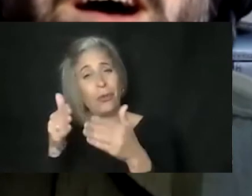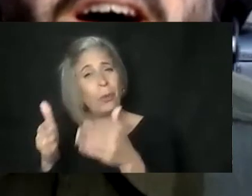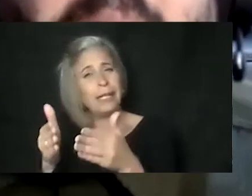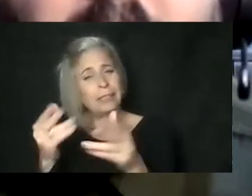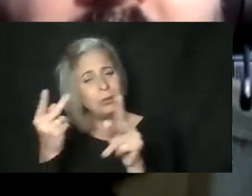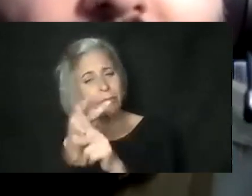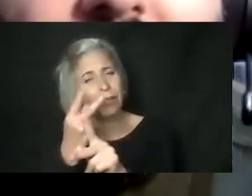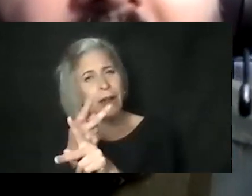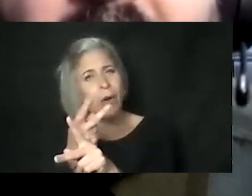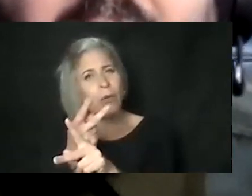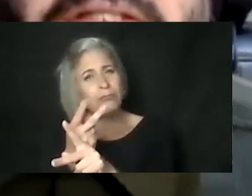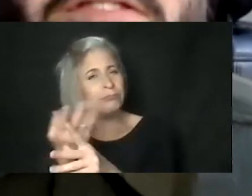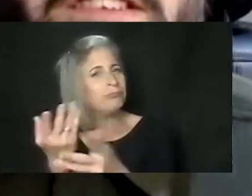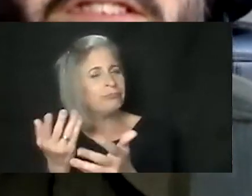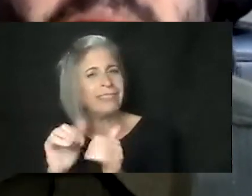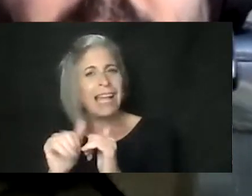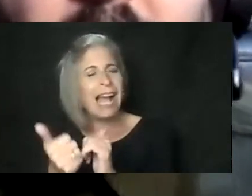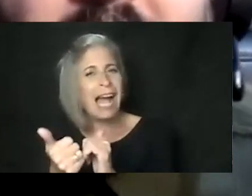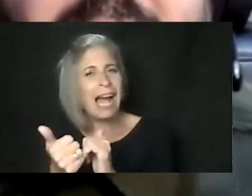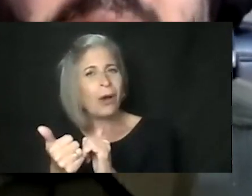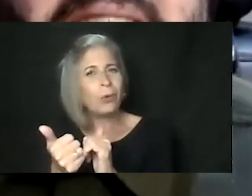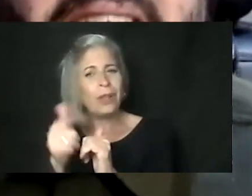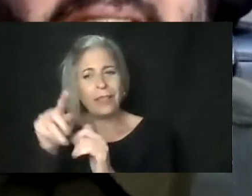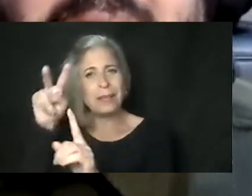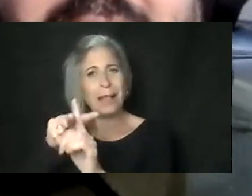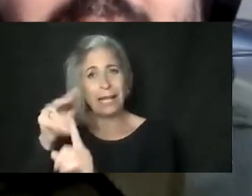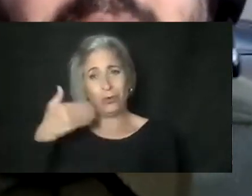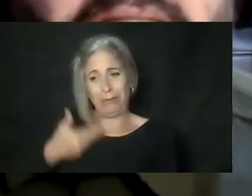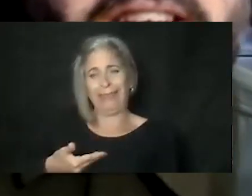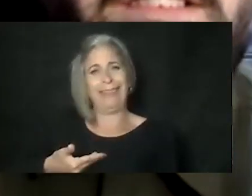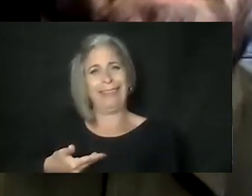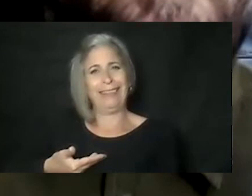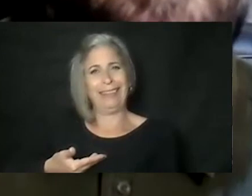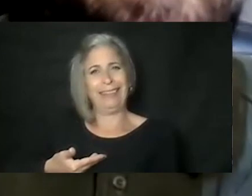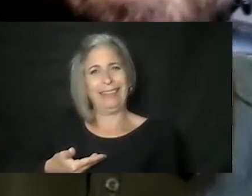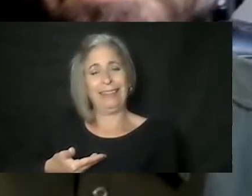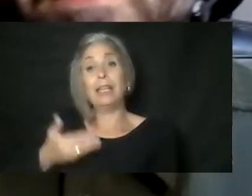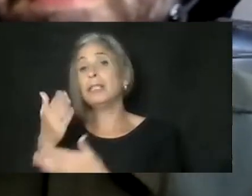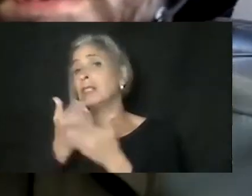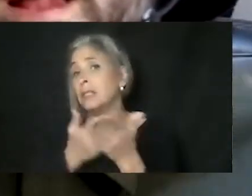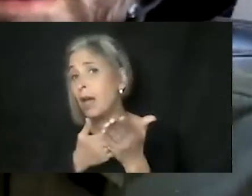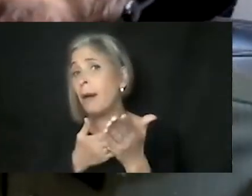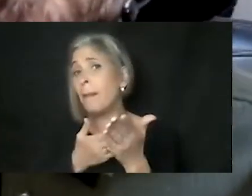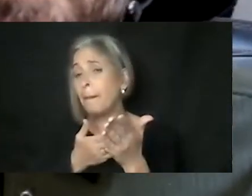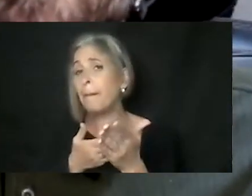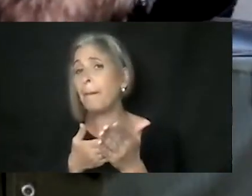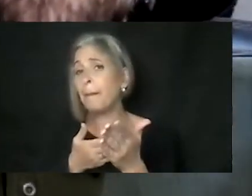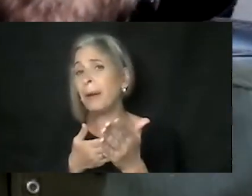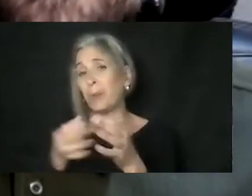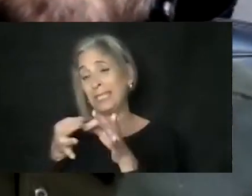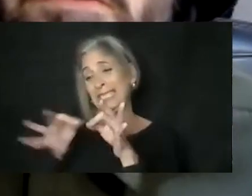out how does this apply to me. I mean, some of it was as